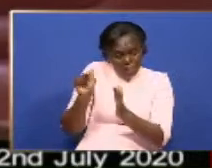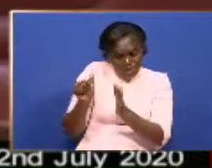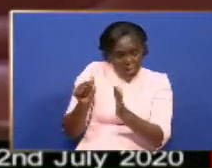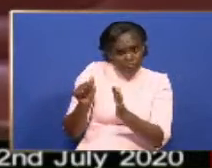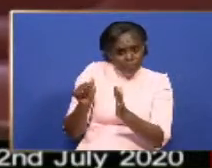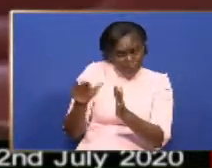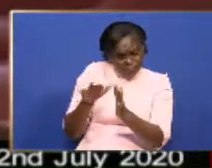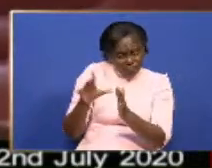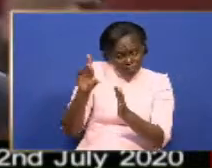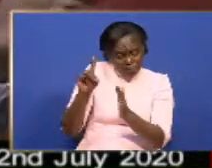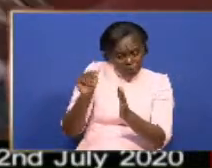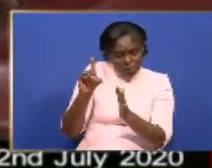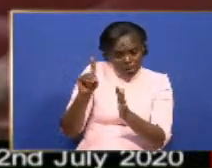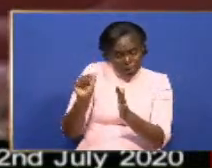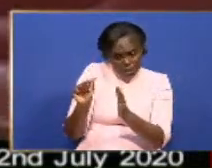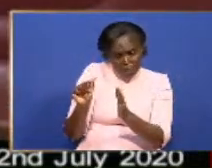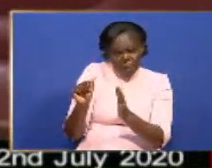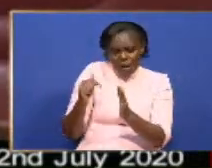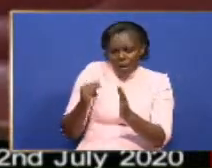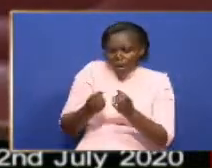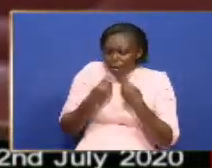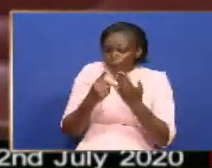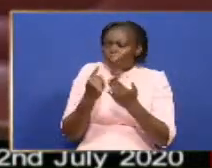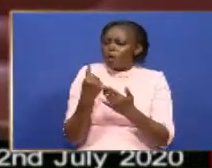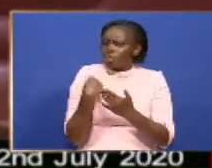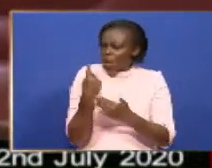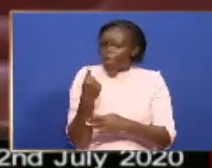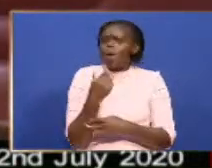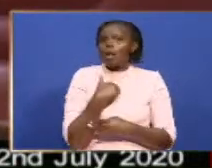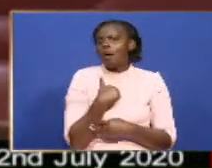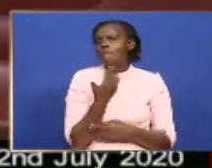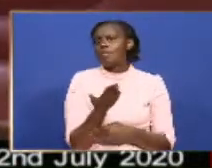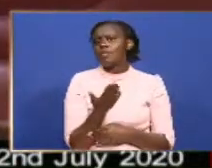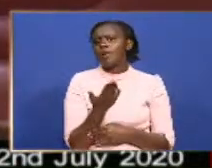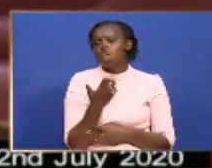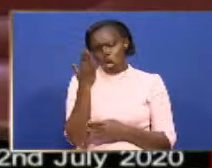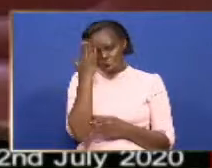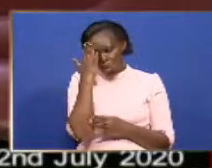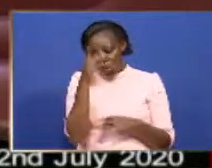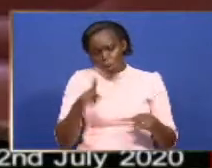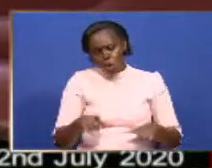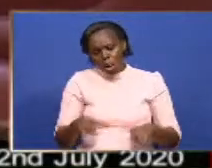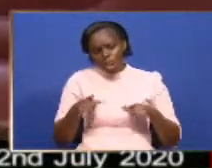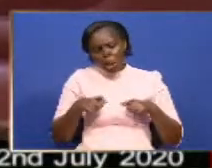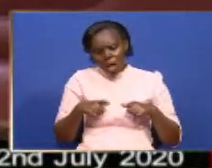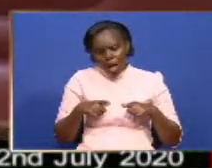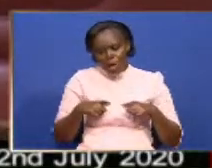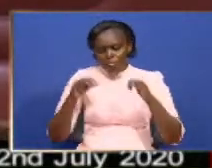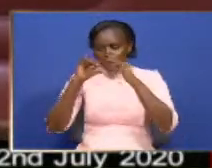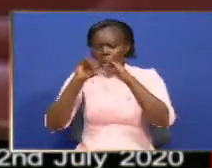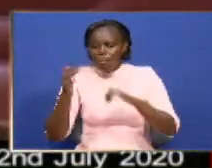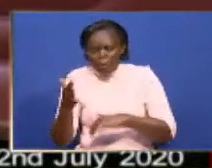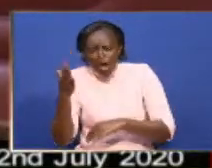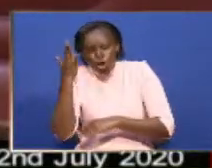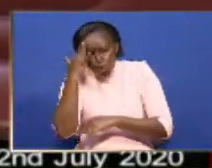complex, I have first-hand information of, the life in refugee camps.